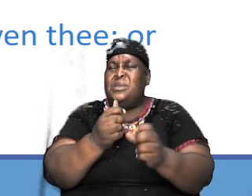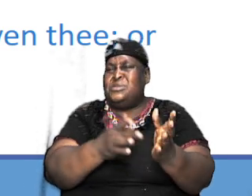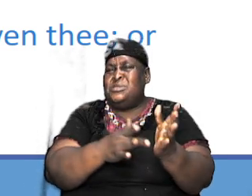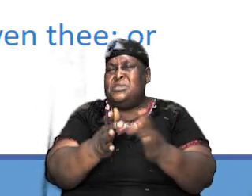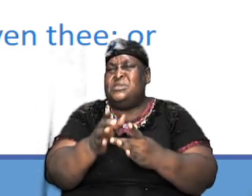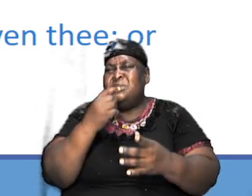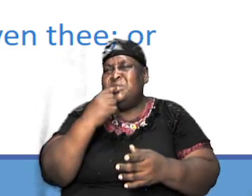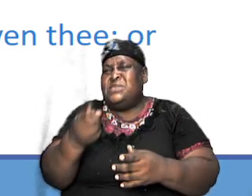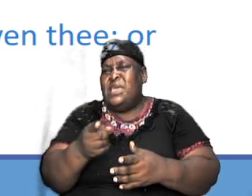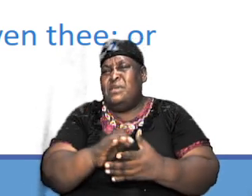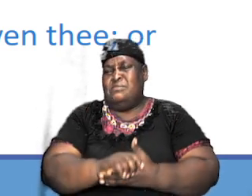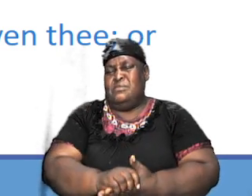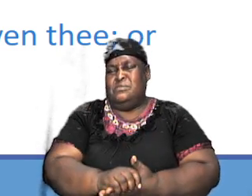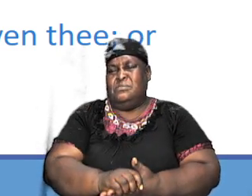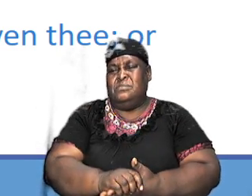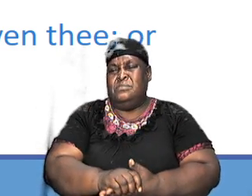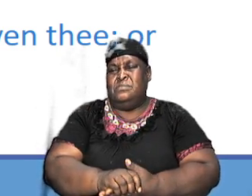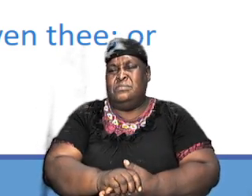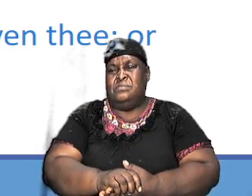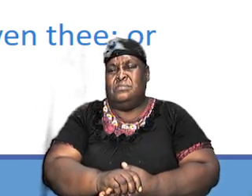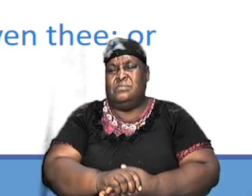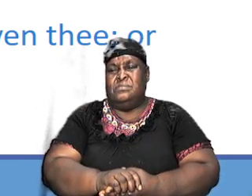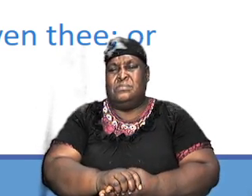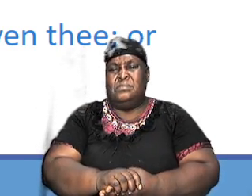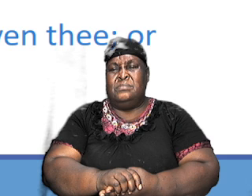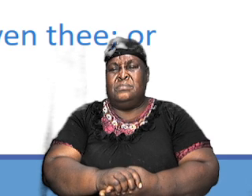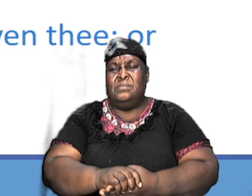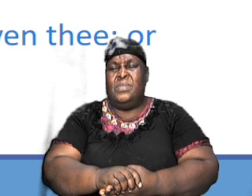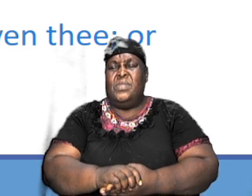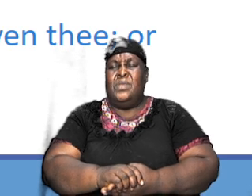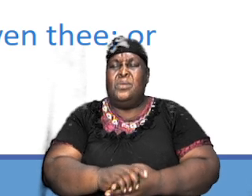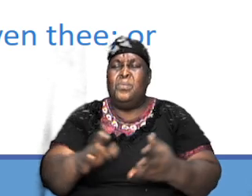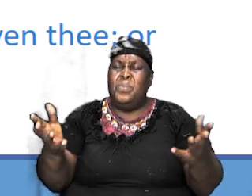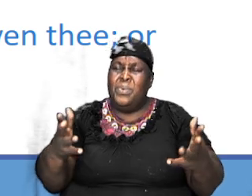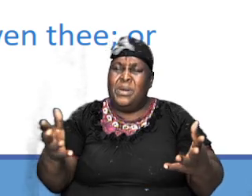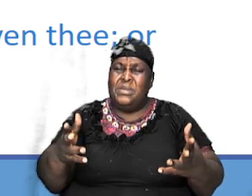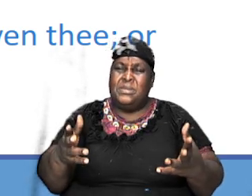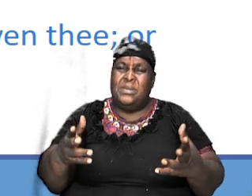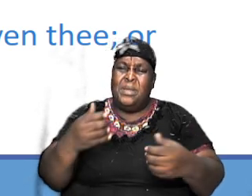it cost Jesus to say to the man,